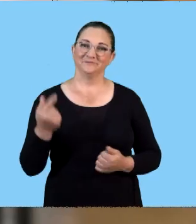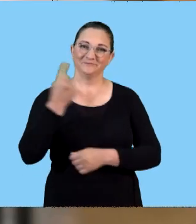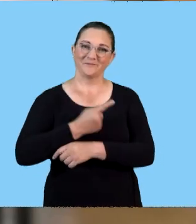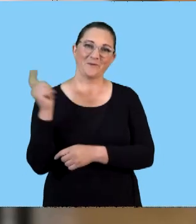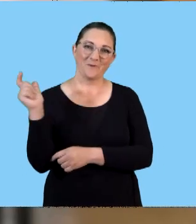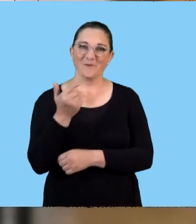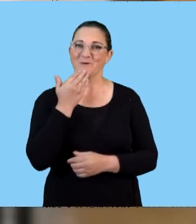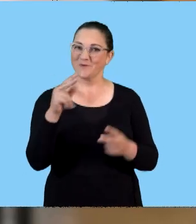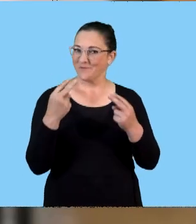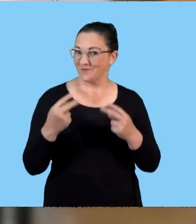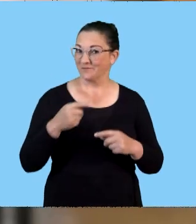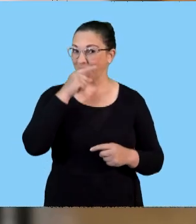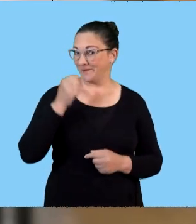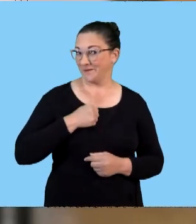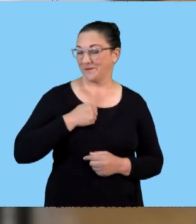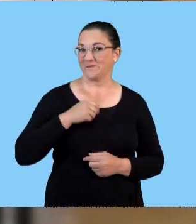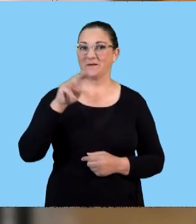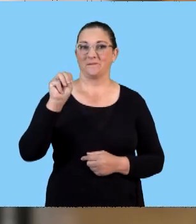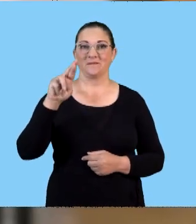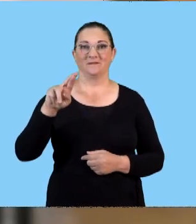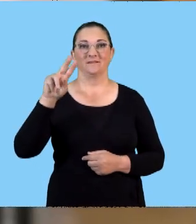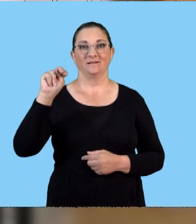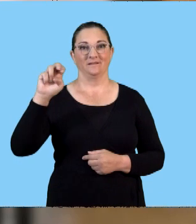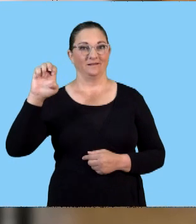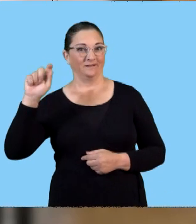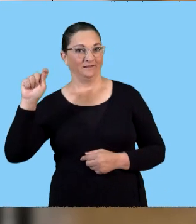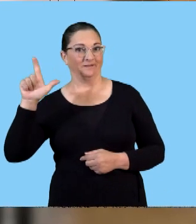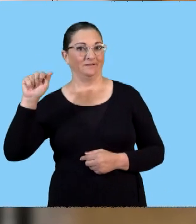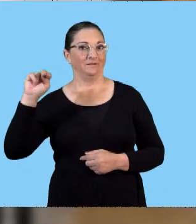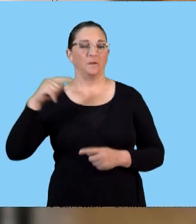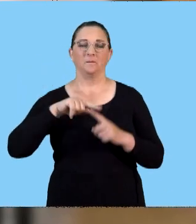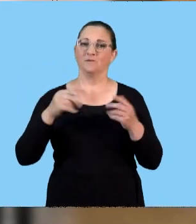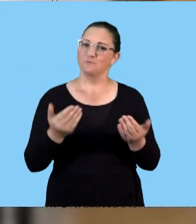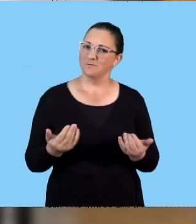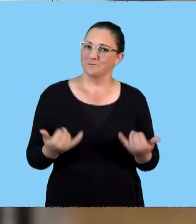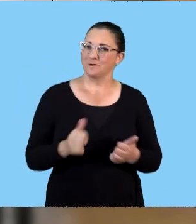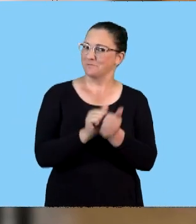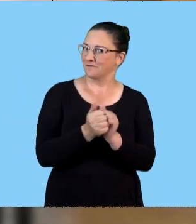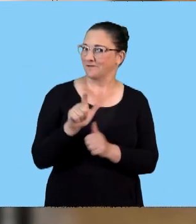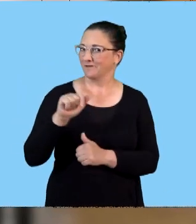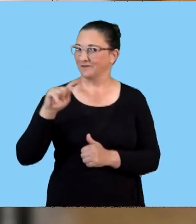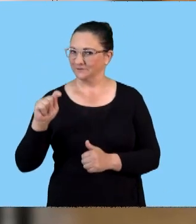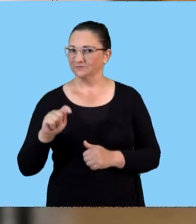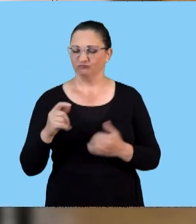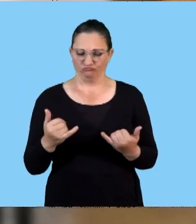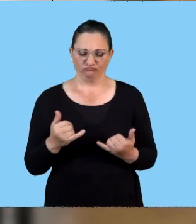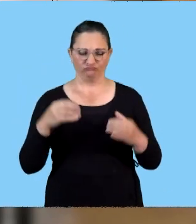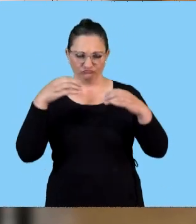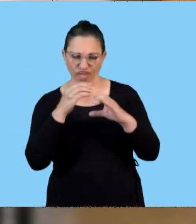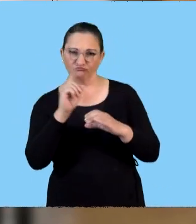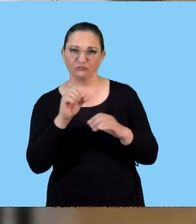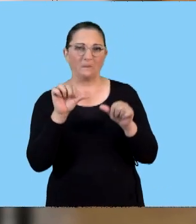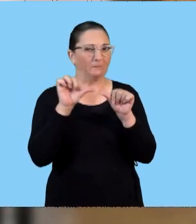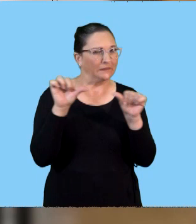day to all our viewers out there. My name is Heinrich Neetling and welcome to Mathematical Literacy. In today's lesson, we'll focus on the topic